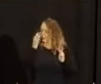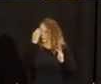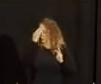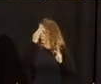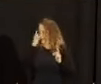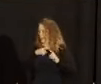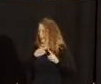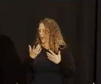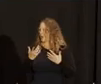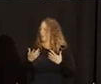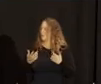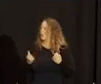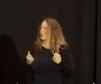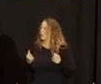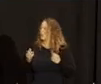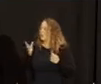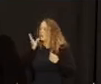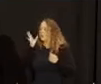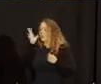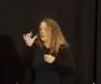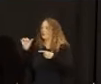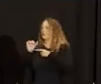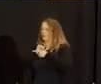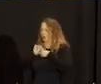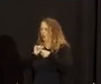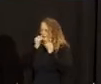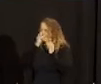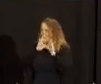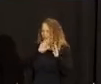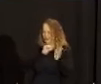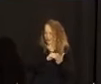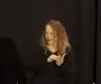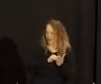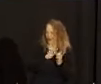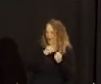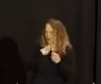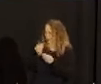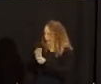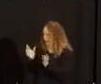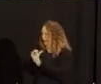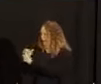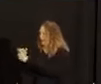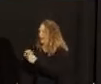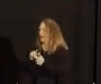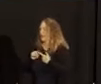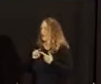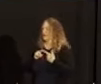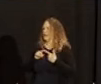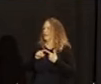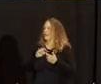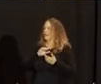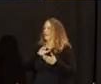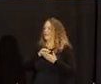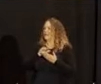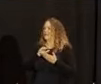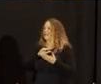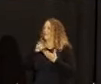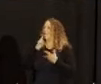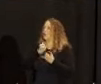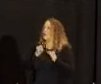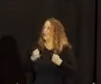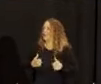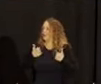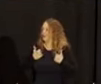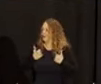like parent training and information centers? How do we make sure that people know about centers for independent living? How do we make sure people